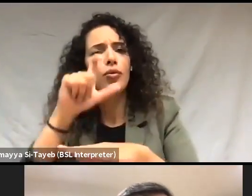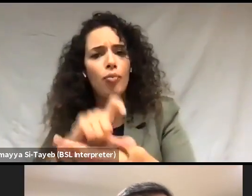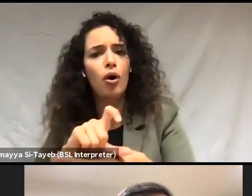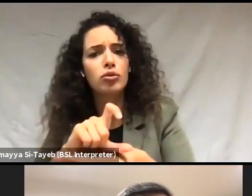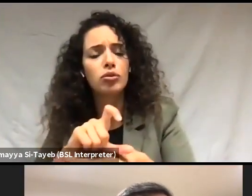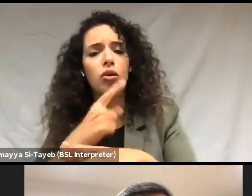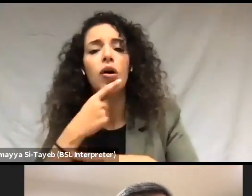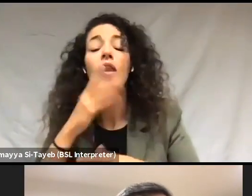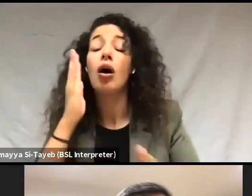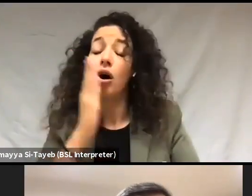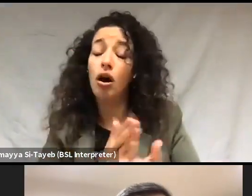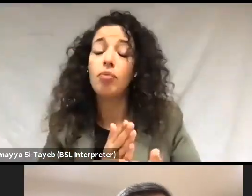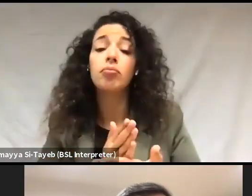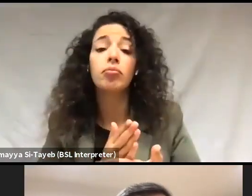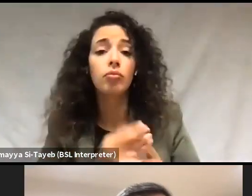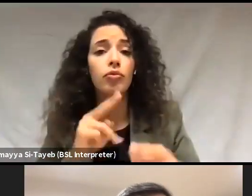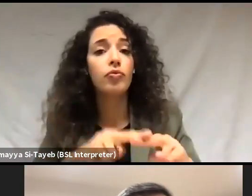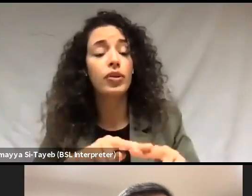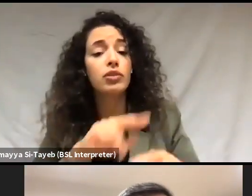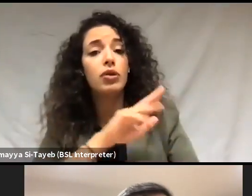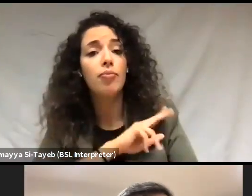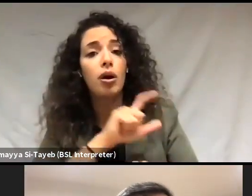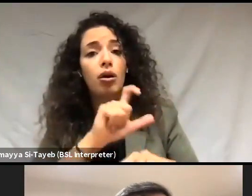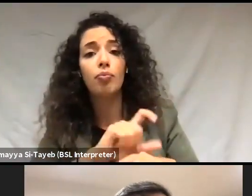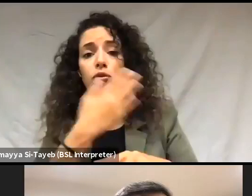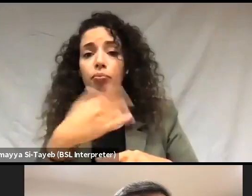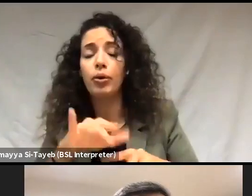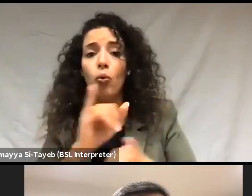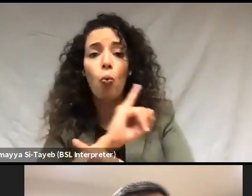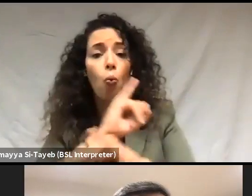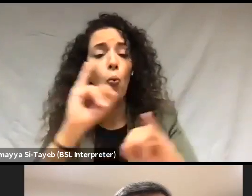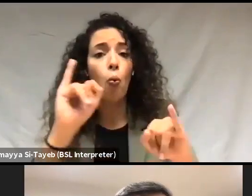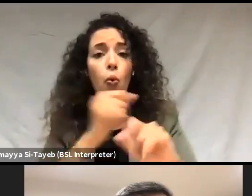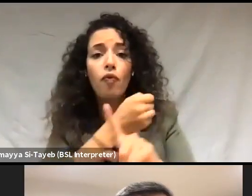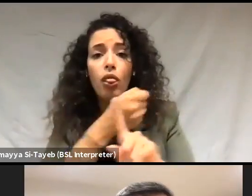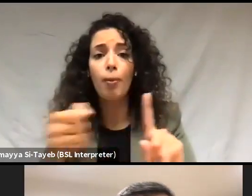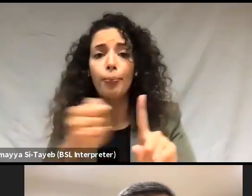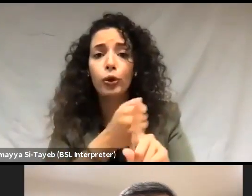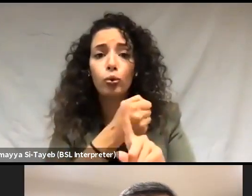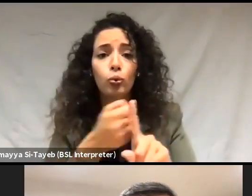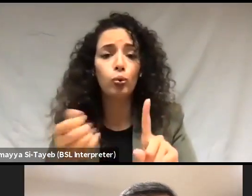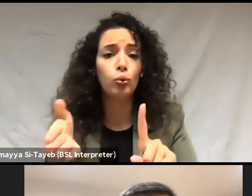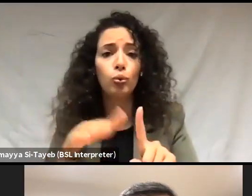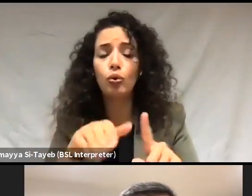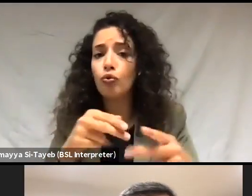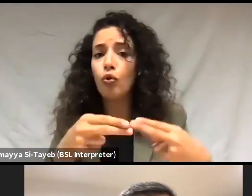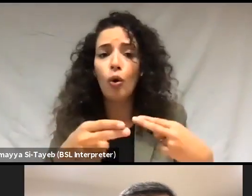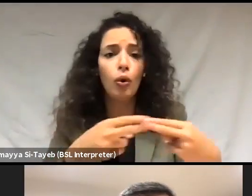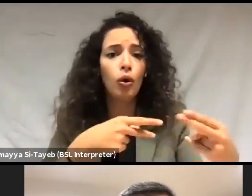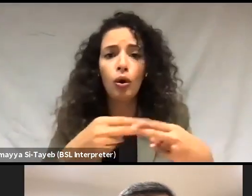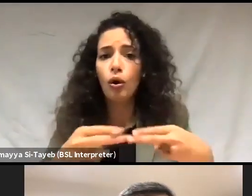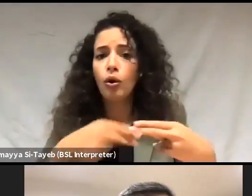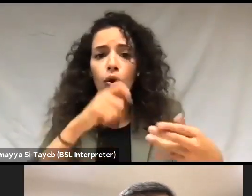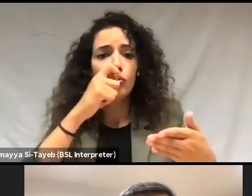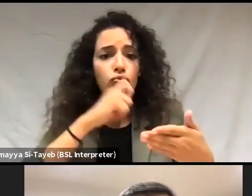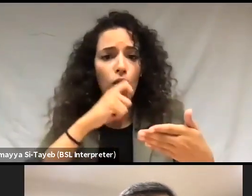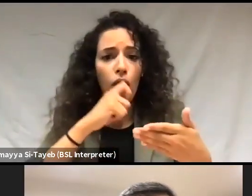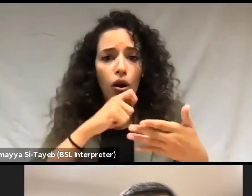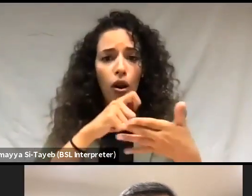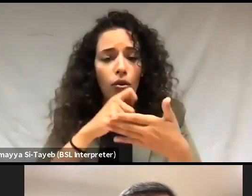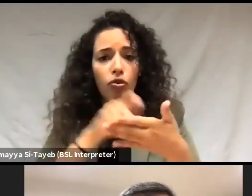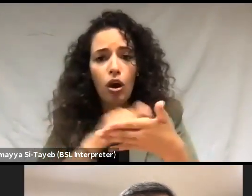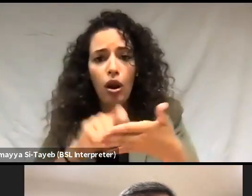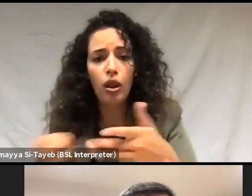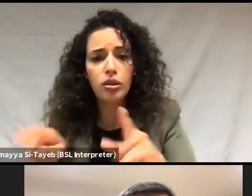appalling abuse at the absolutely. Reporters and indeed media outlets. And Mohammed, thank you very much